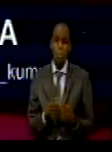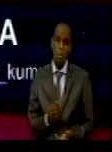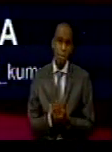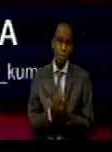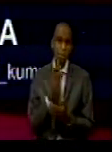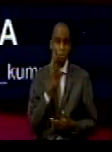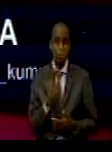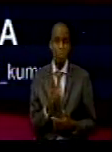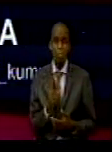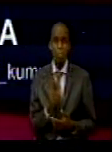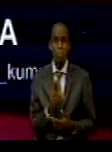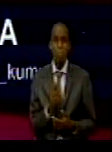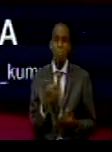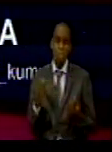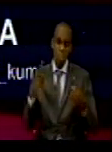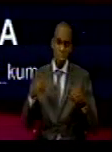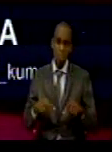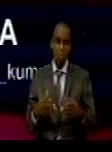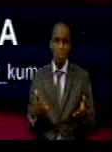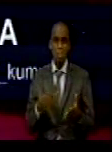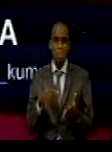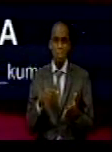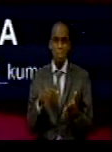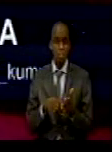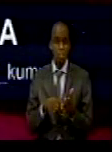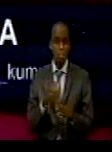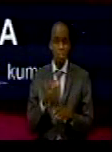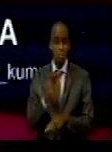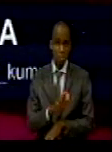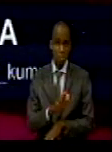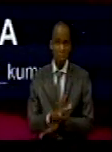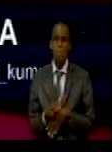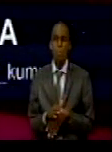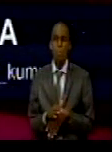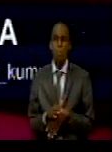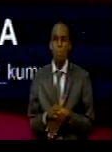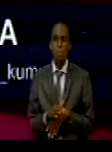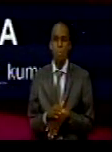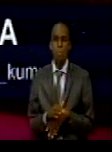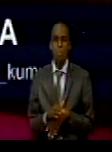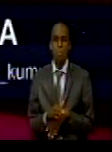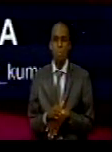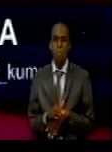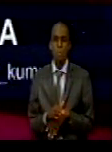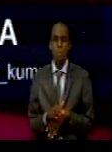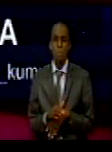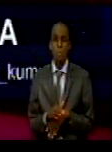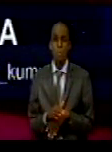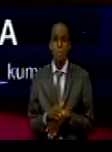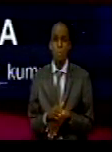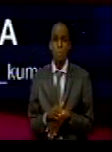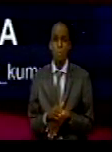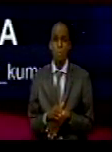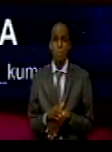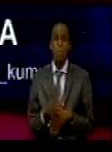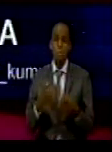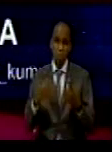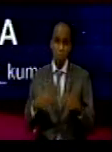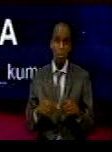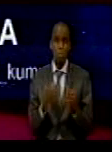We came here this evening to enter this place. In fact, I came with a pastor